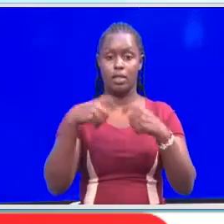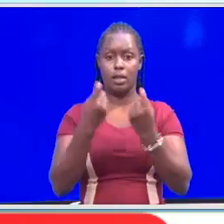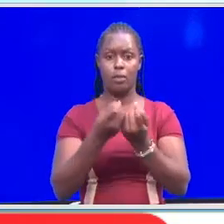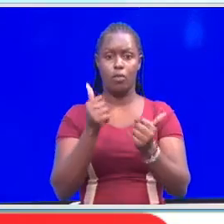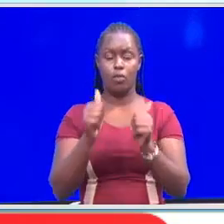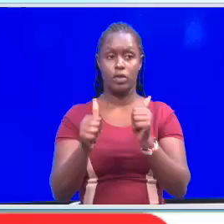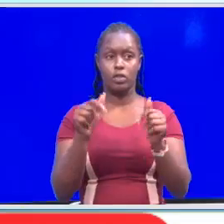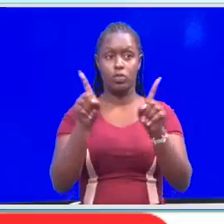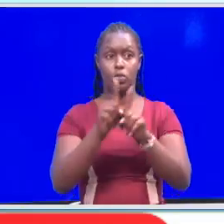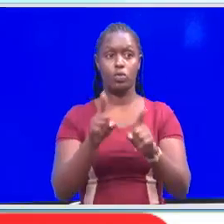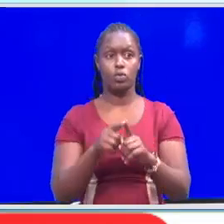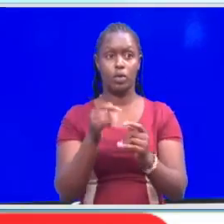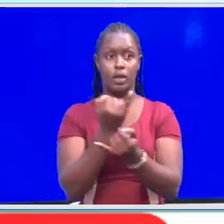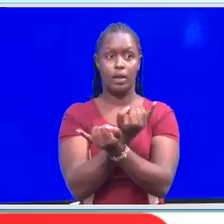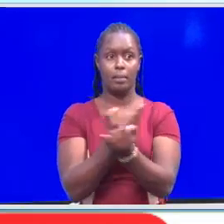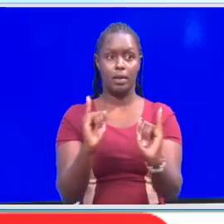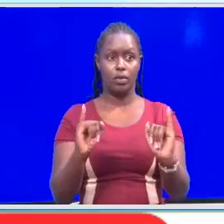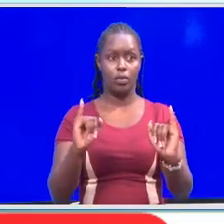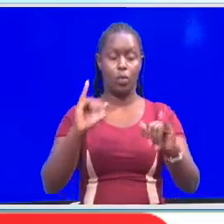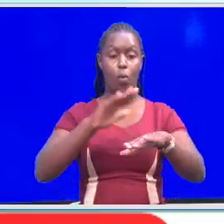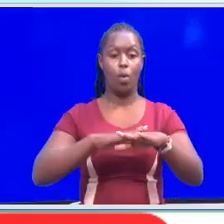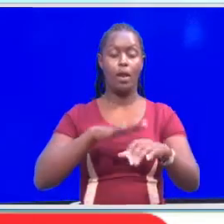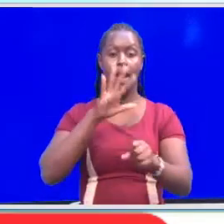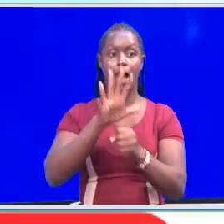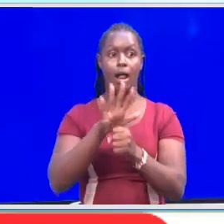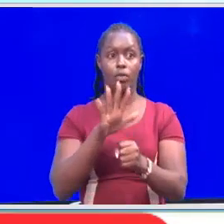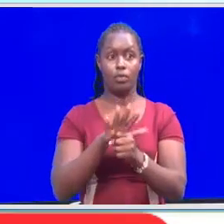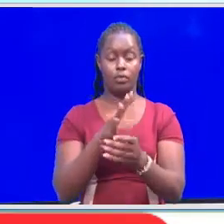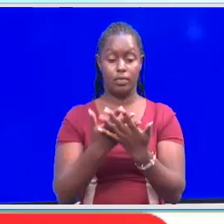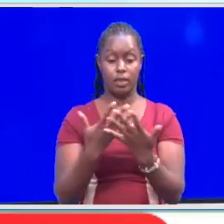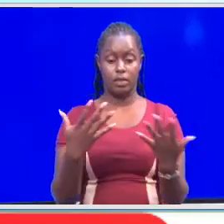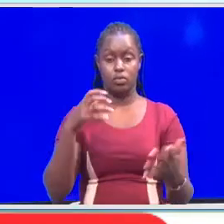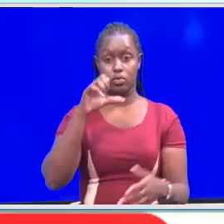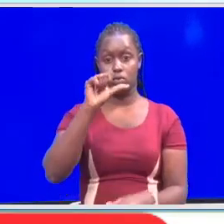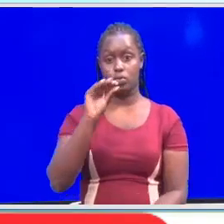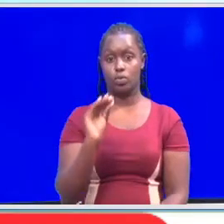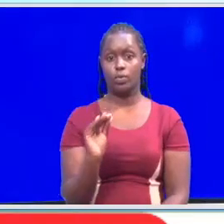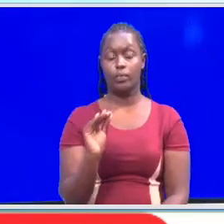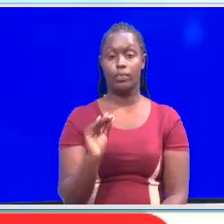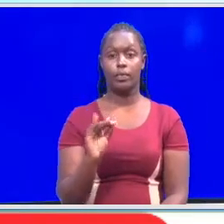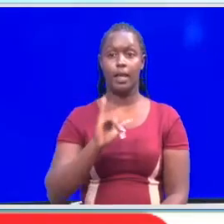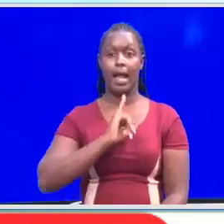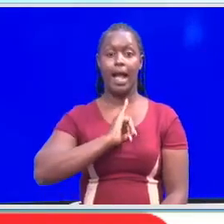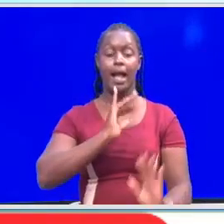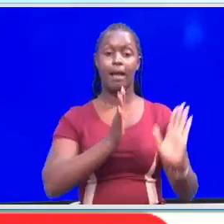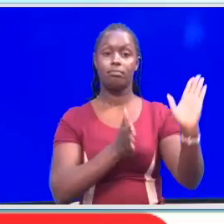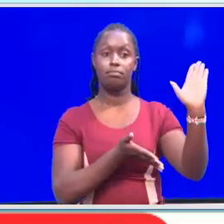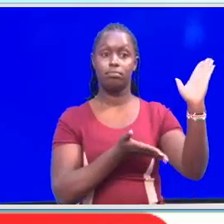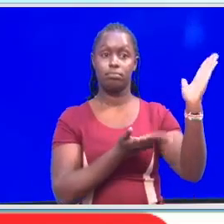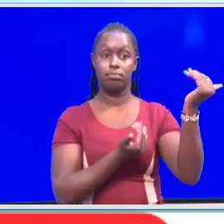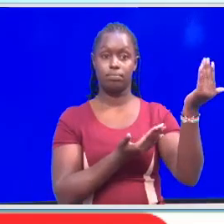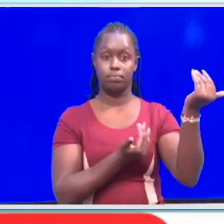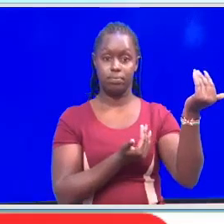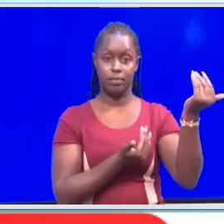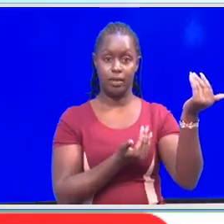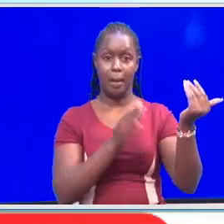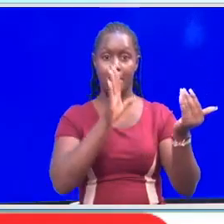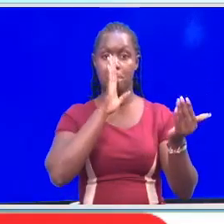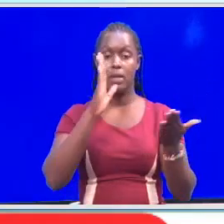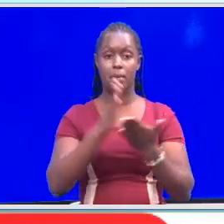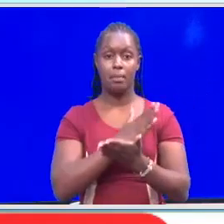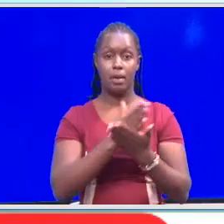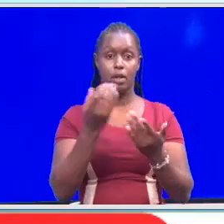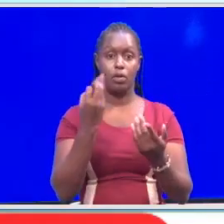on a lot of factors. Yeah. And so I expected to be part of his